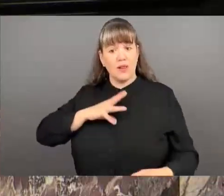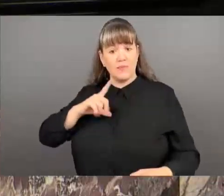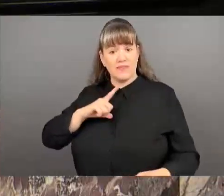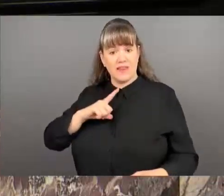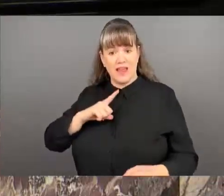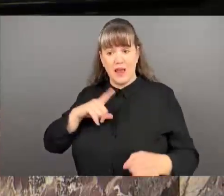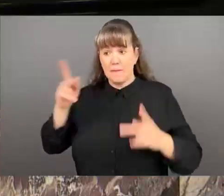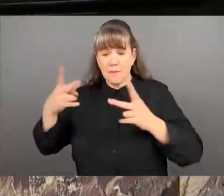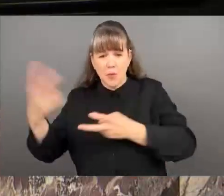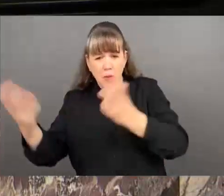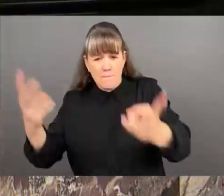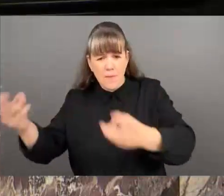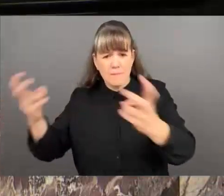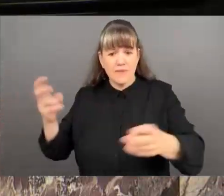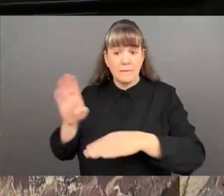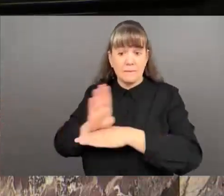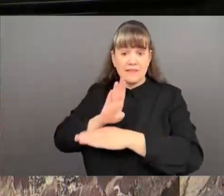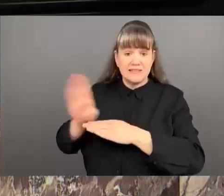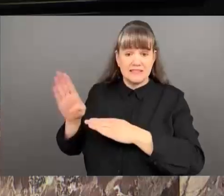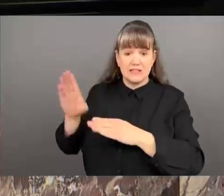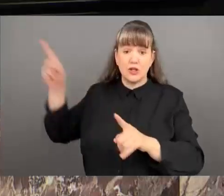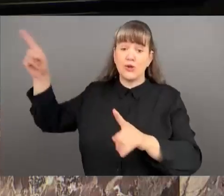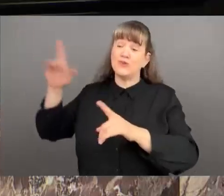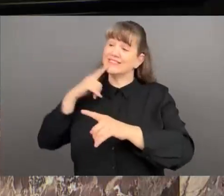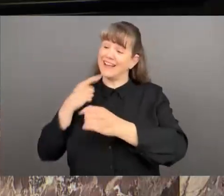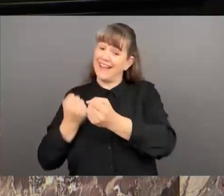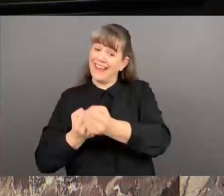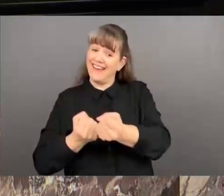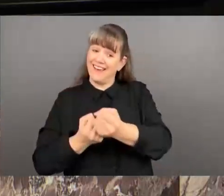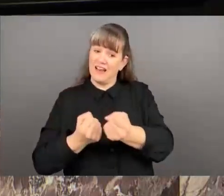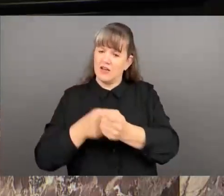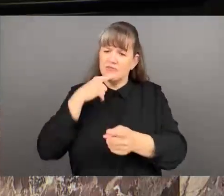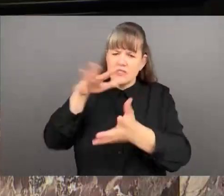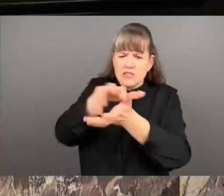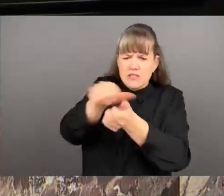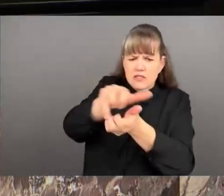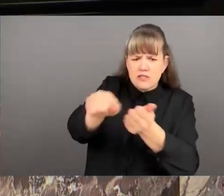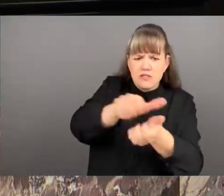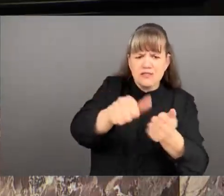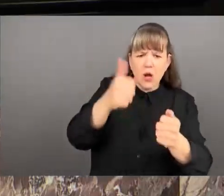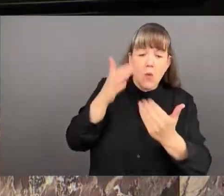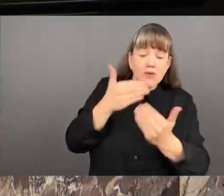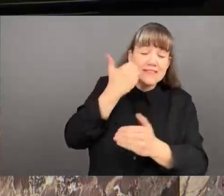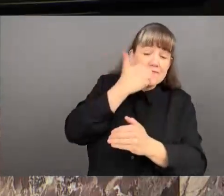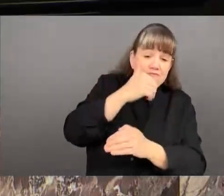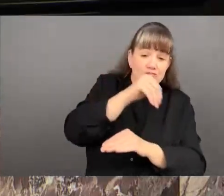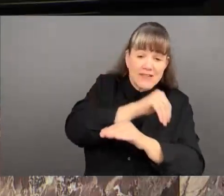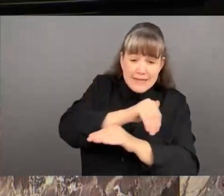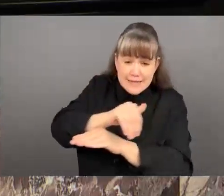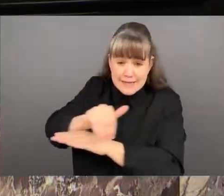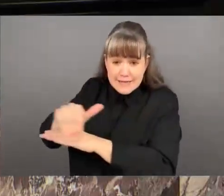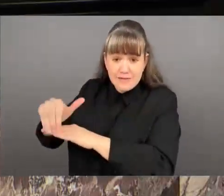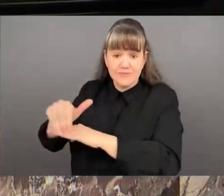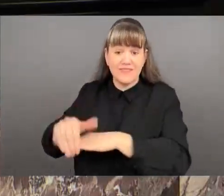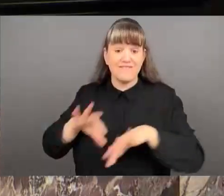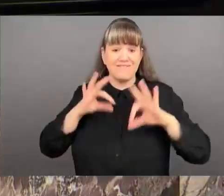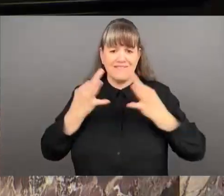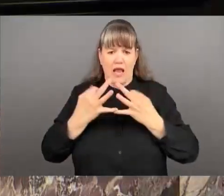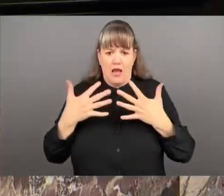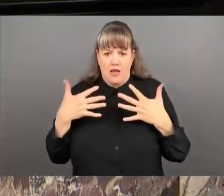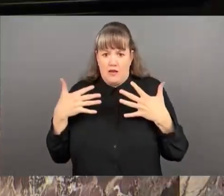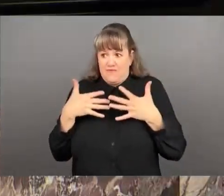claim to support are being vandalized almost every single night. Families are afraid to go downtown. We're dealing with